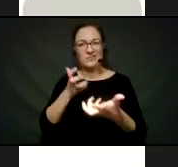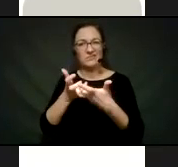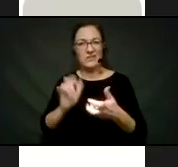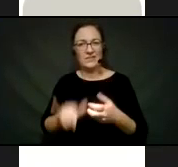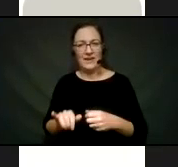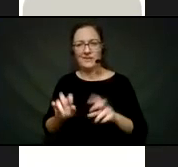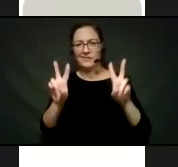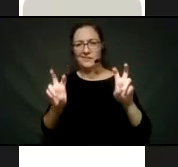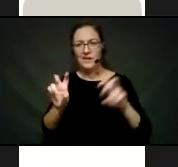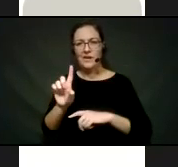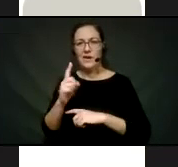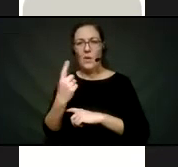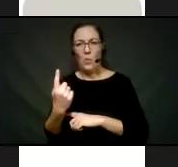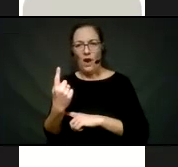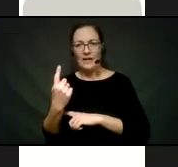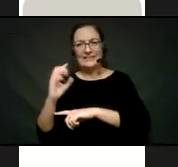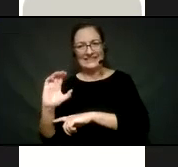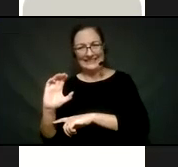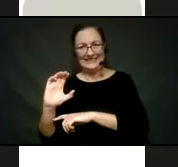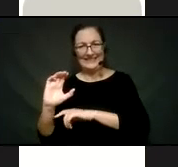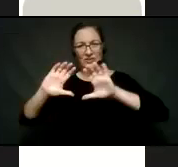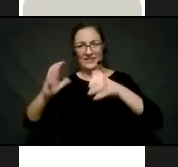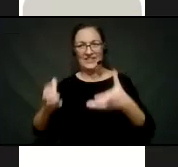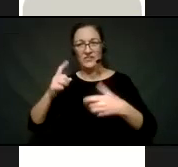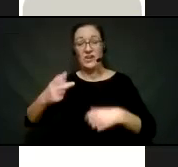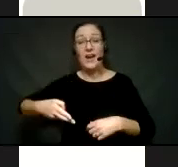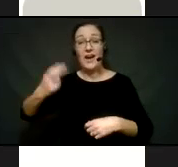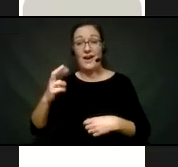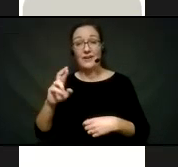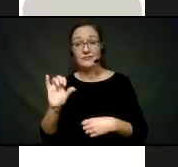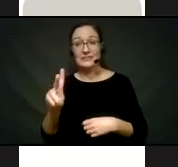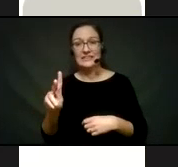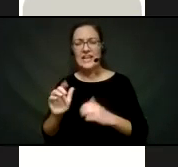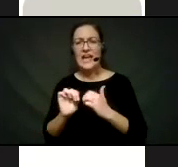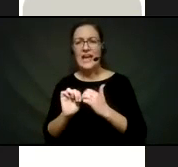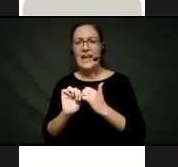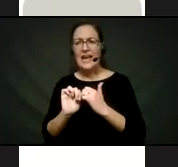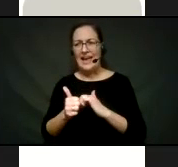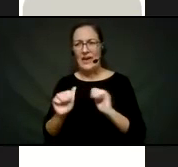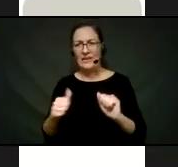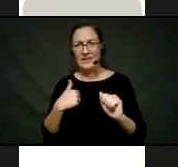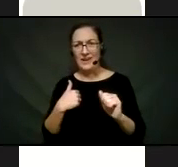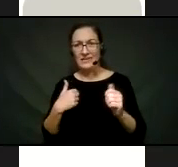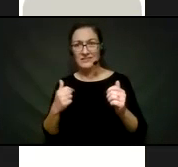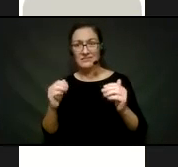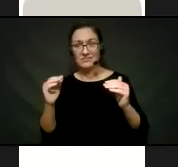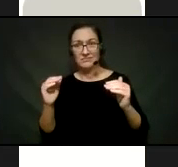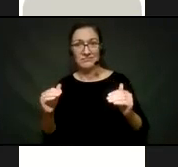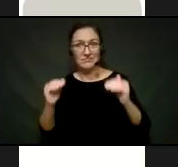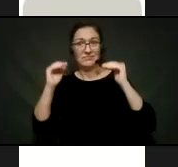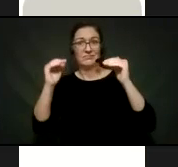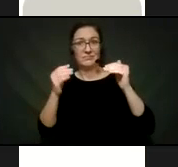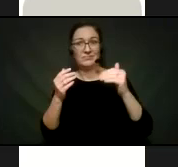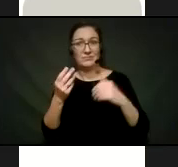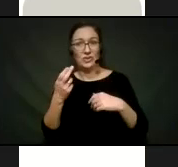high-risk medical individual. How would we go about getting her upgraded? Do we need a doctor's note?